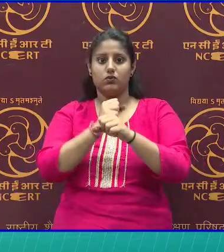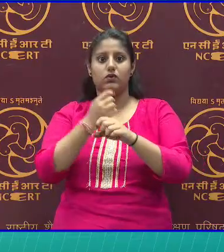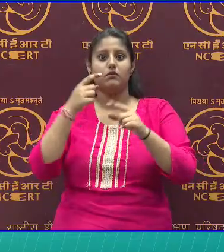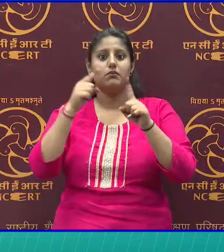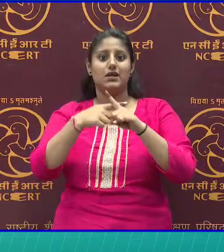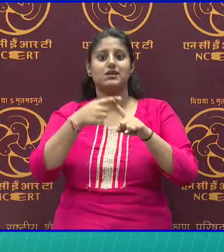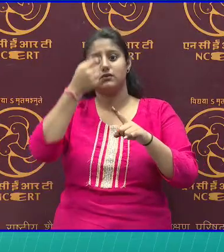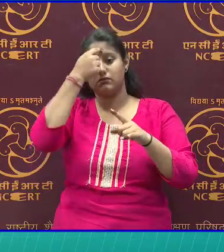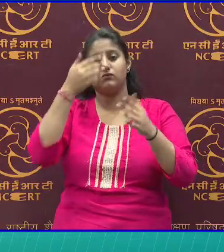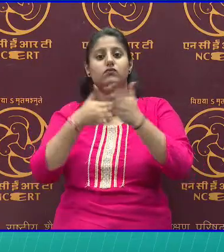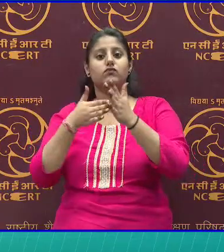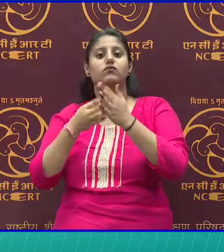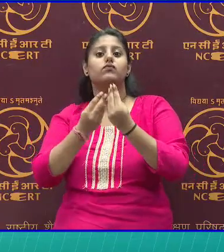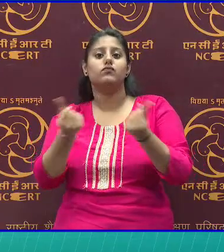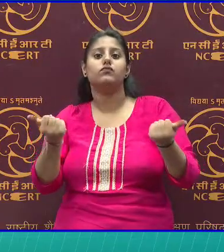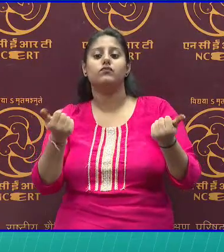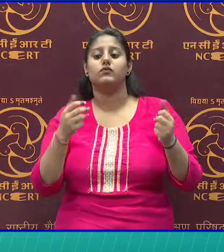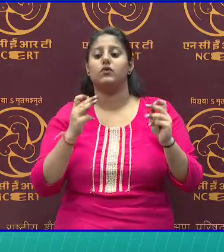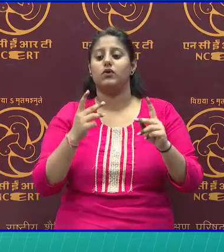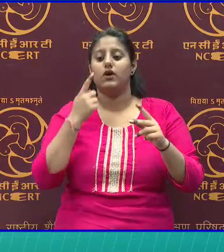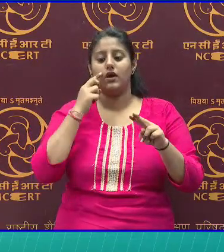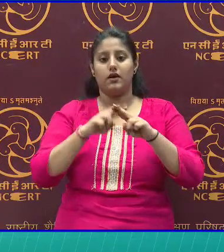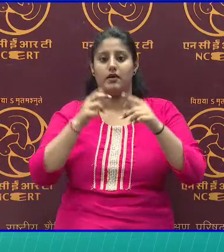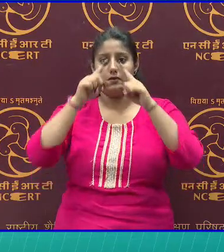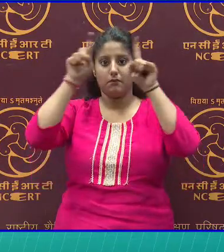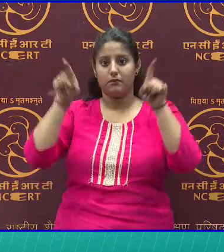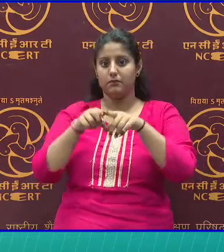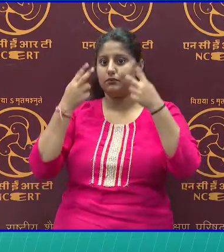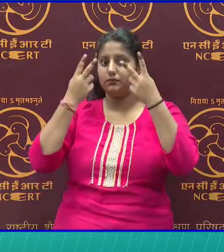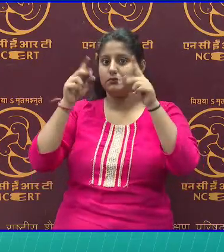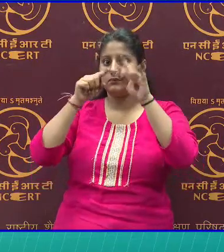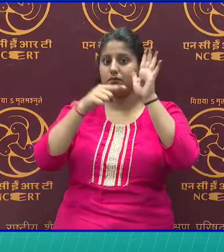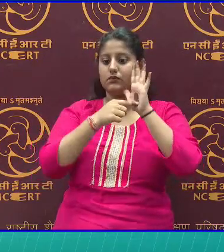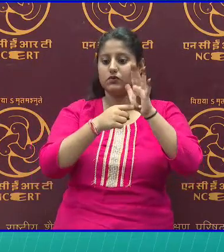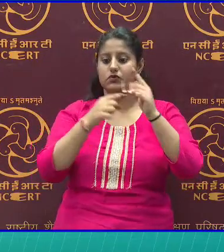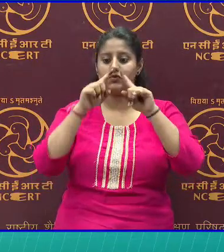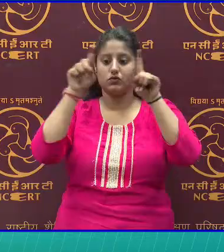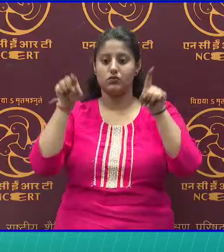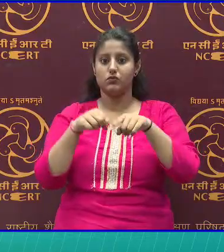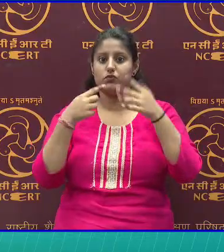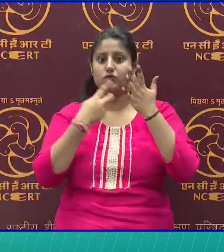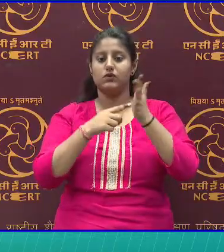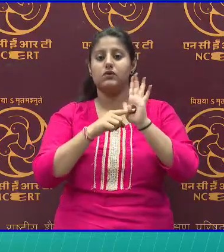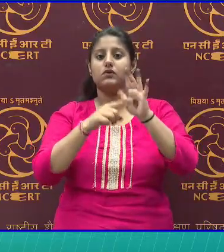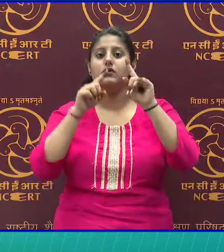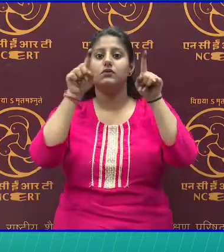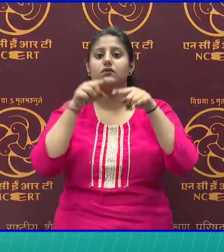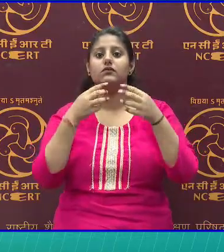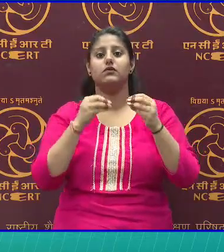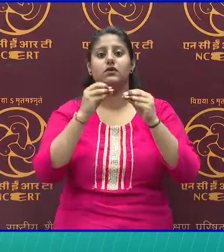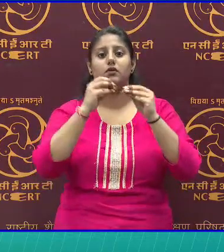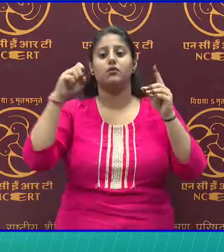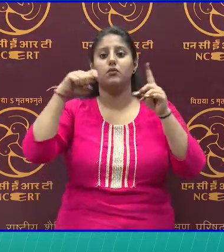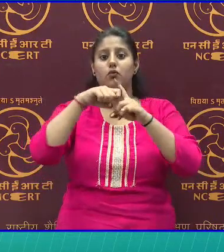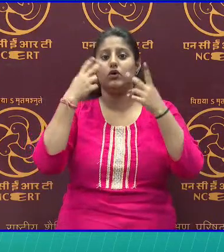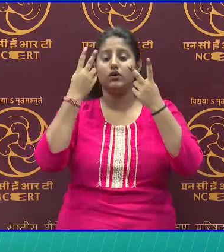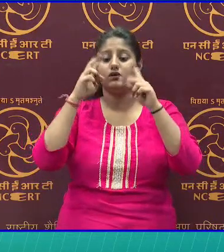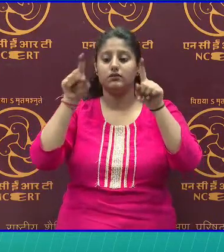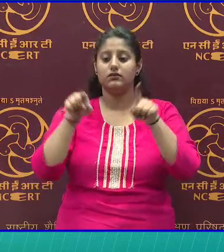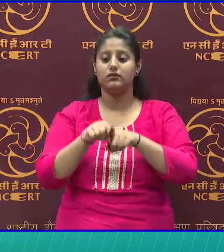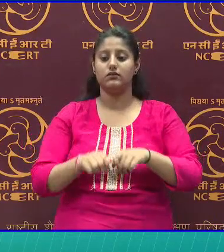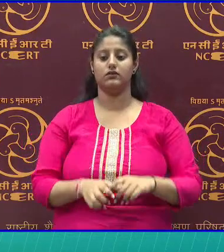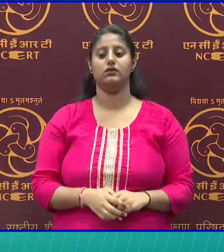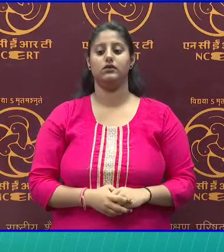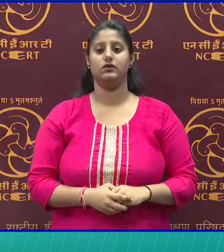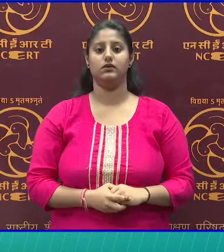could be done. So if I can show you the front cover of the book, you can see that there are elements of